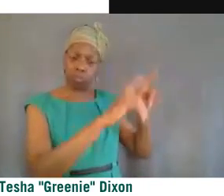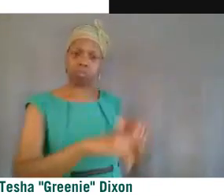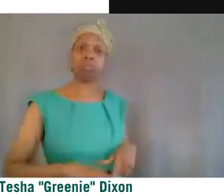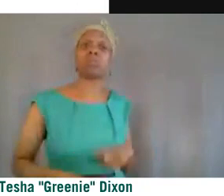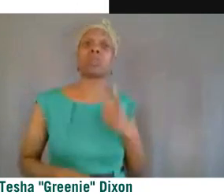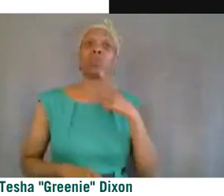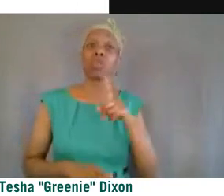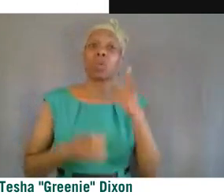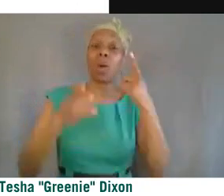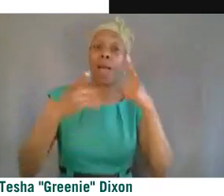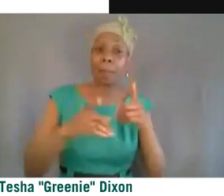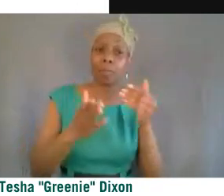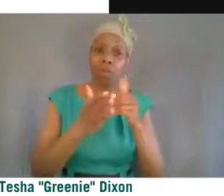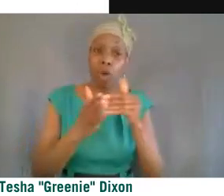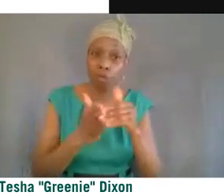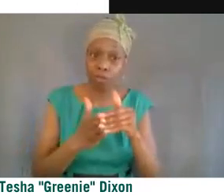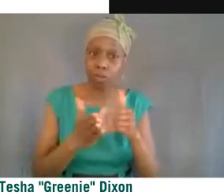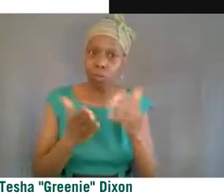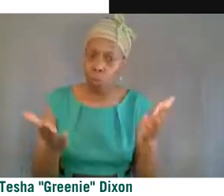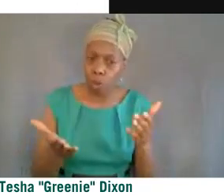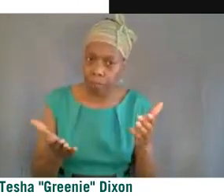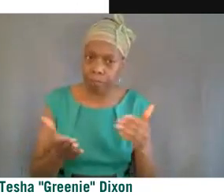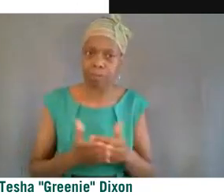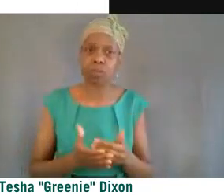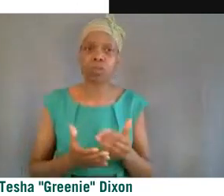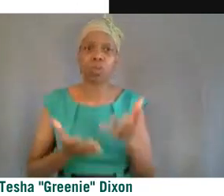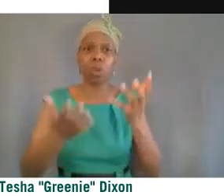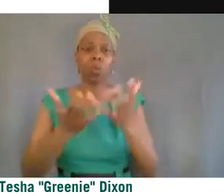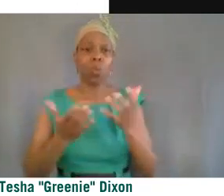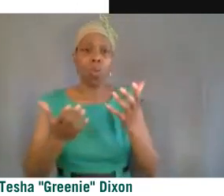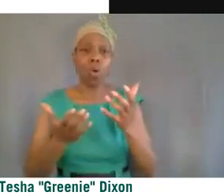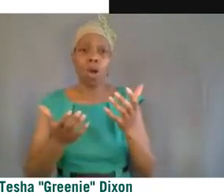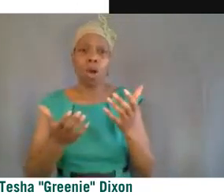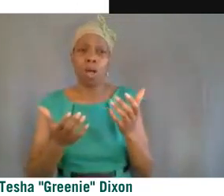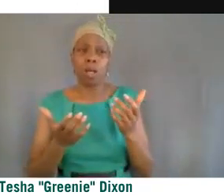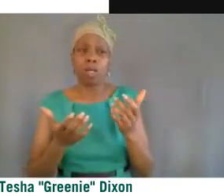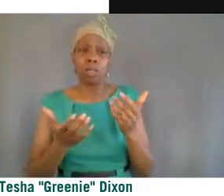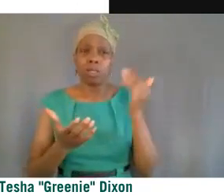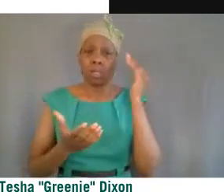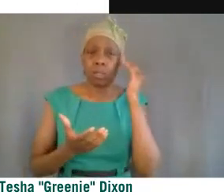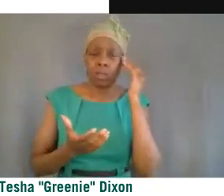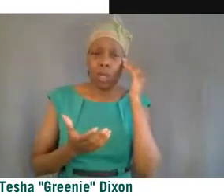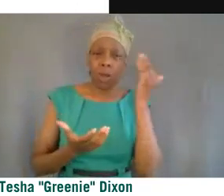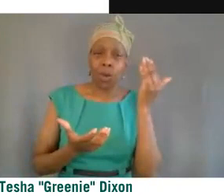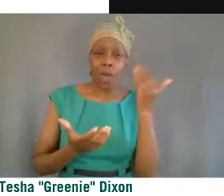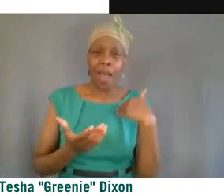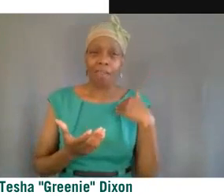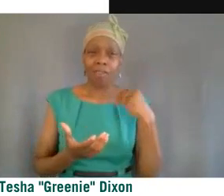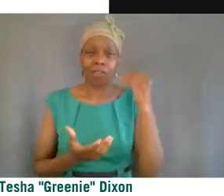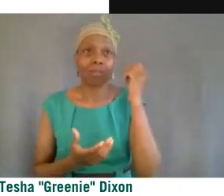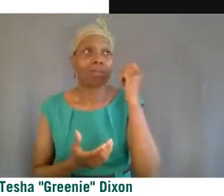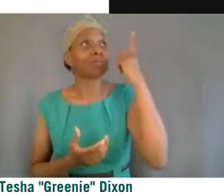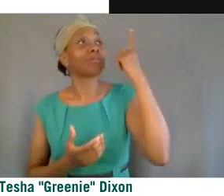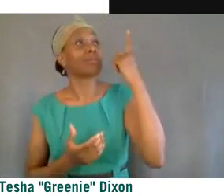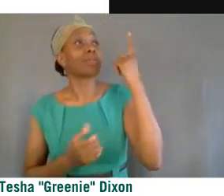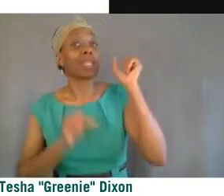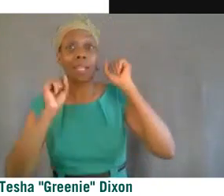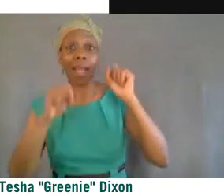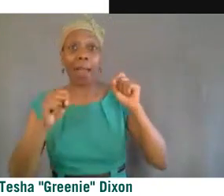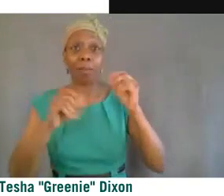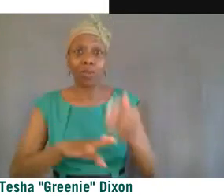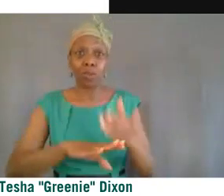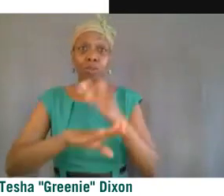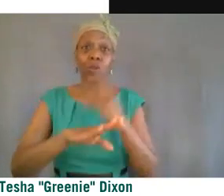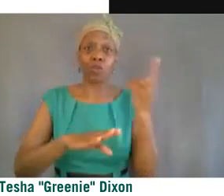what happens a lot of the time is that we want to, there's a thought that, hey, we can improve